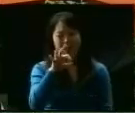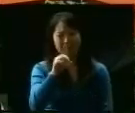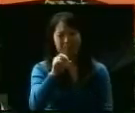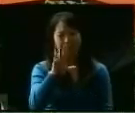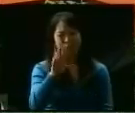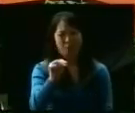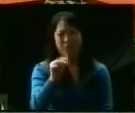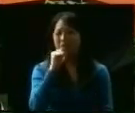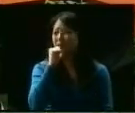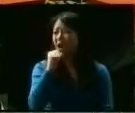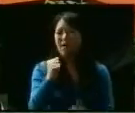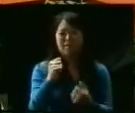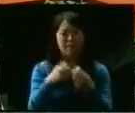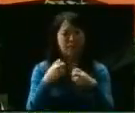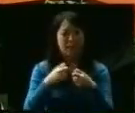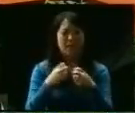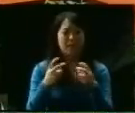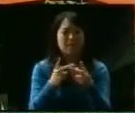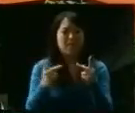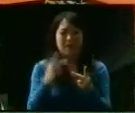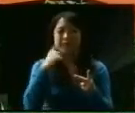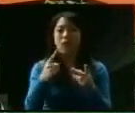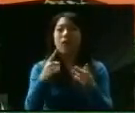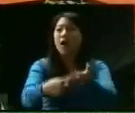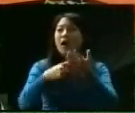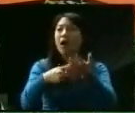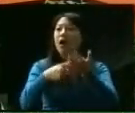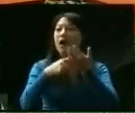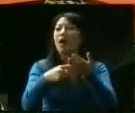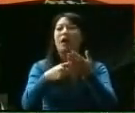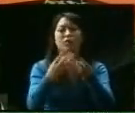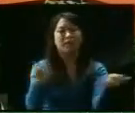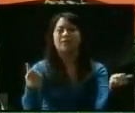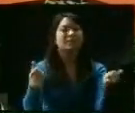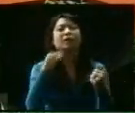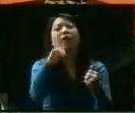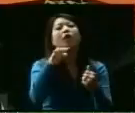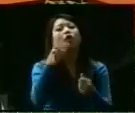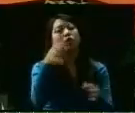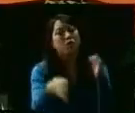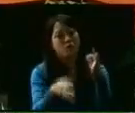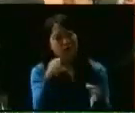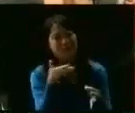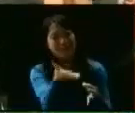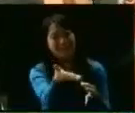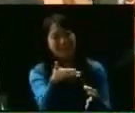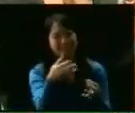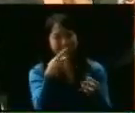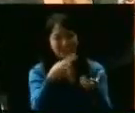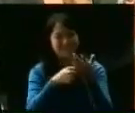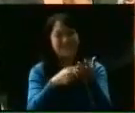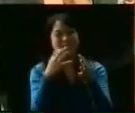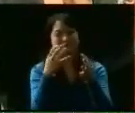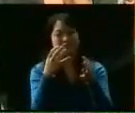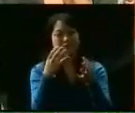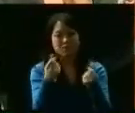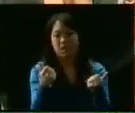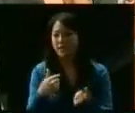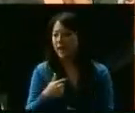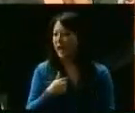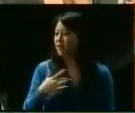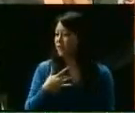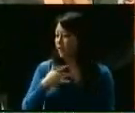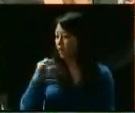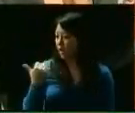to resolve this issue. The court needs to resolve the issue. Well, I see we have another question too. It's a